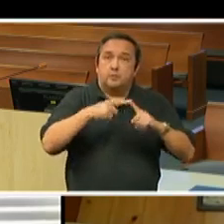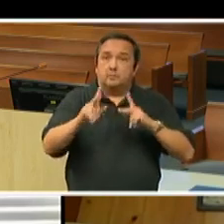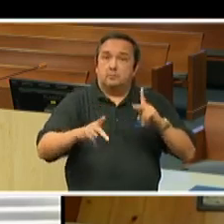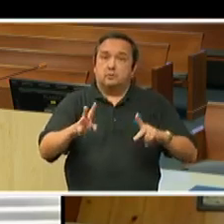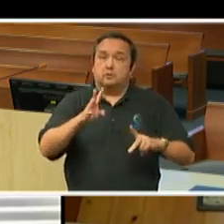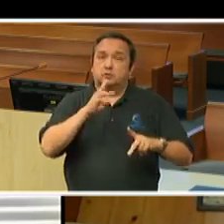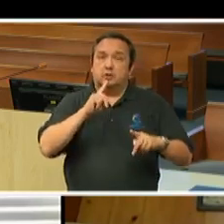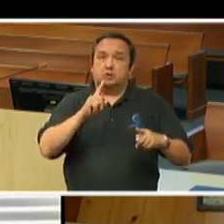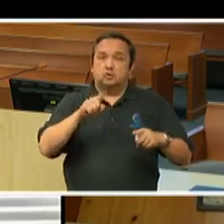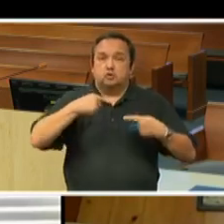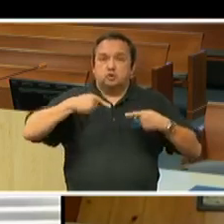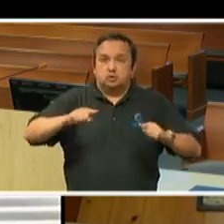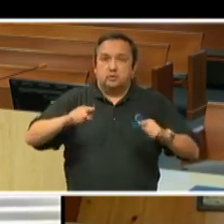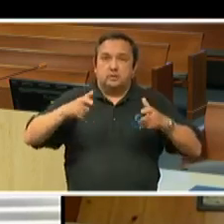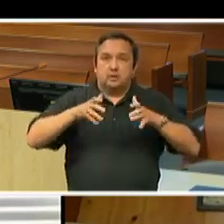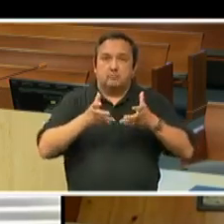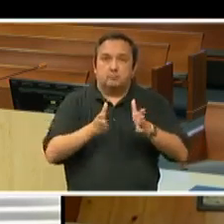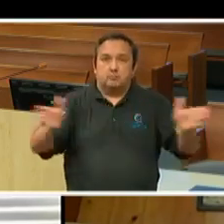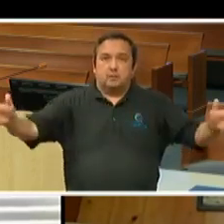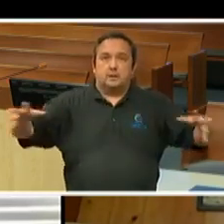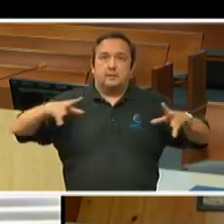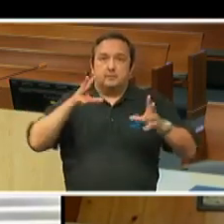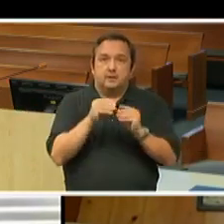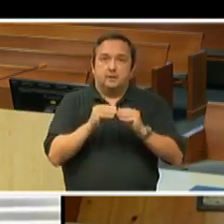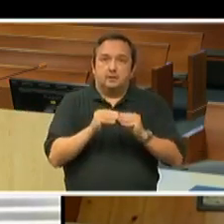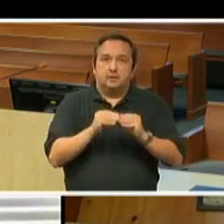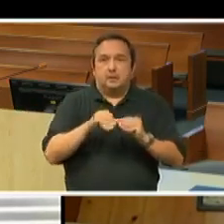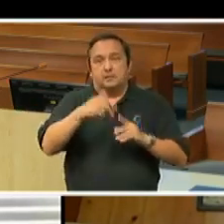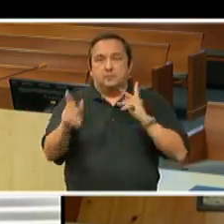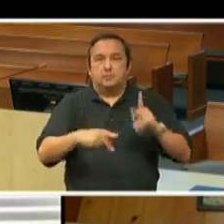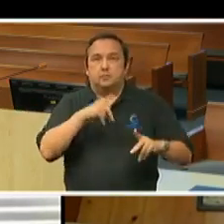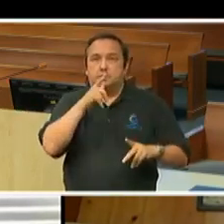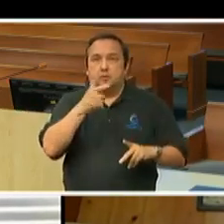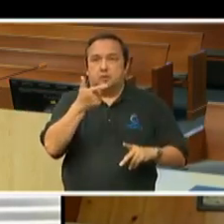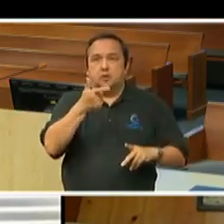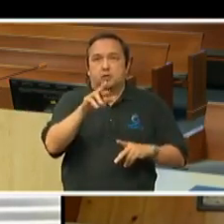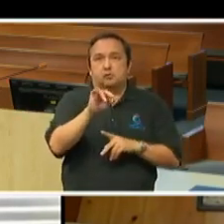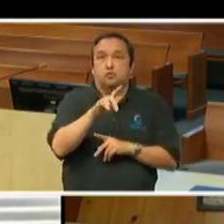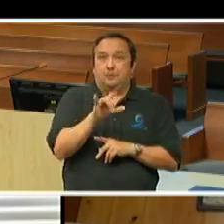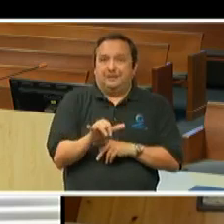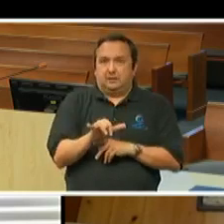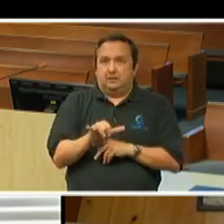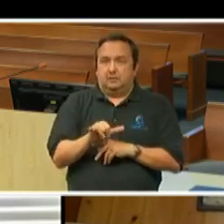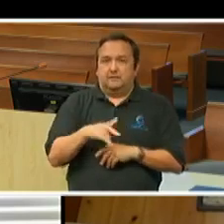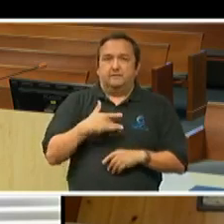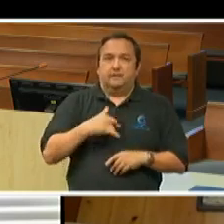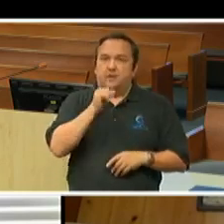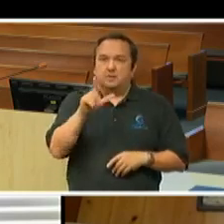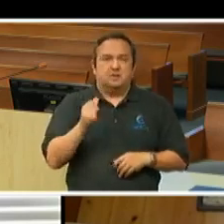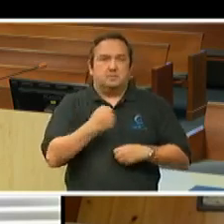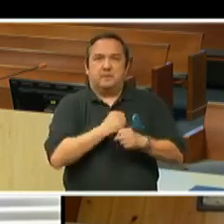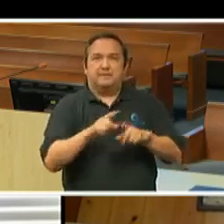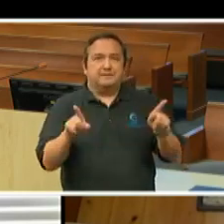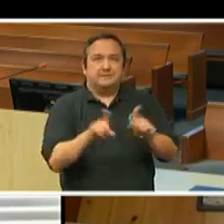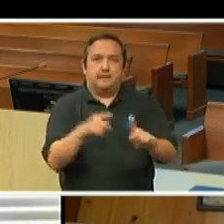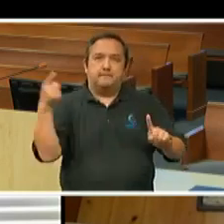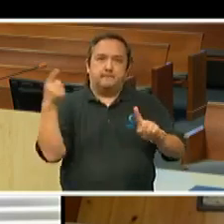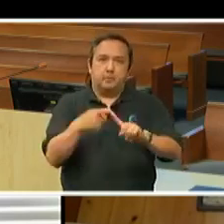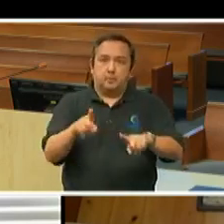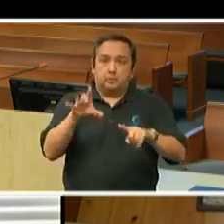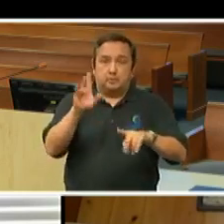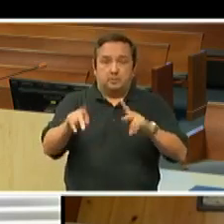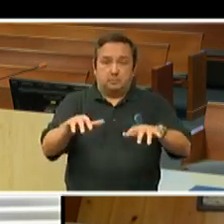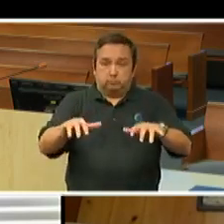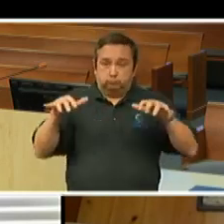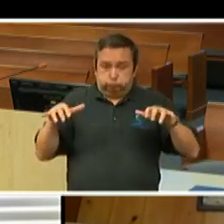meeting, others agree, and they don't feel like they have to come up and make the same point. So if 100 people are sitting in a